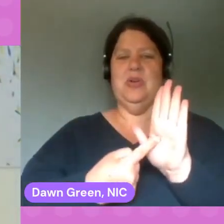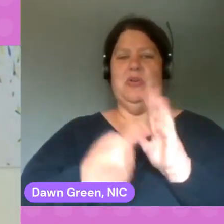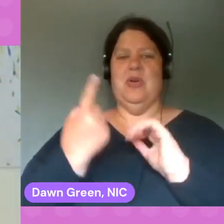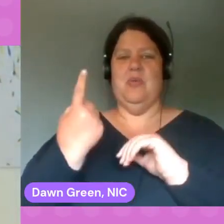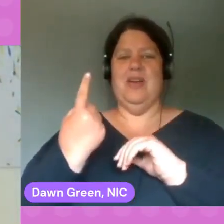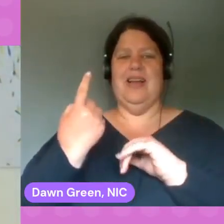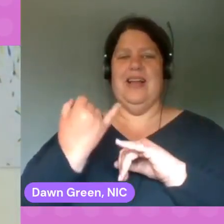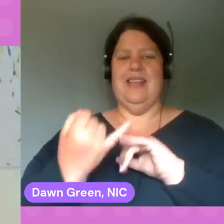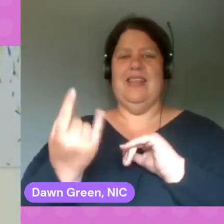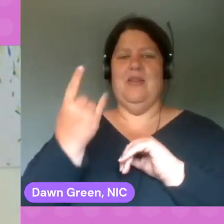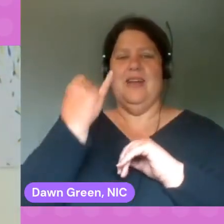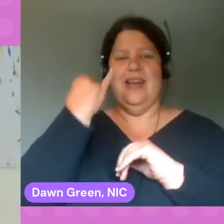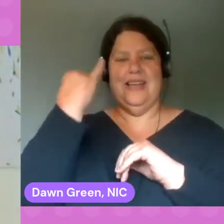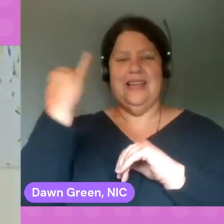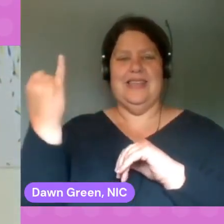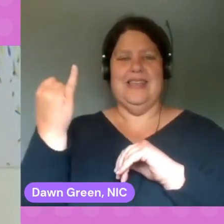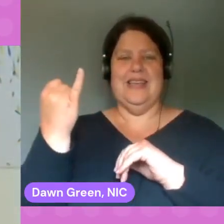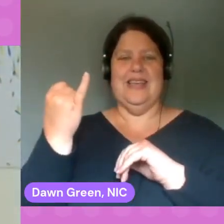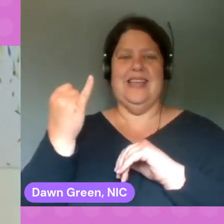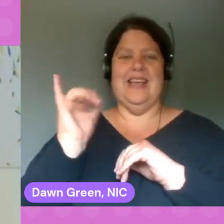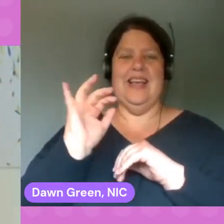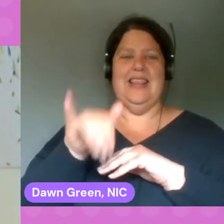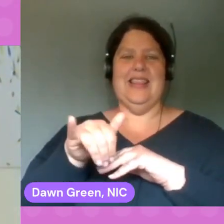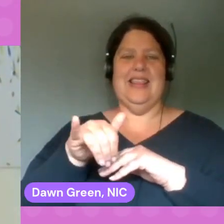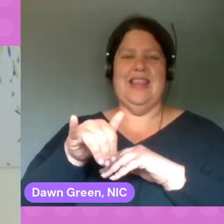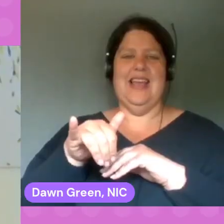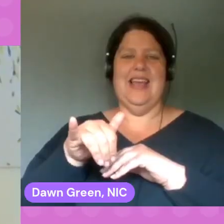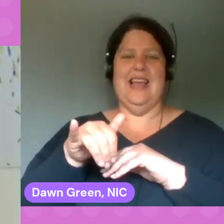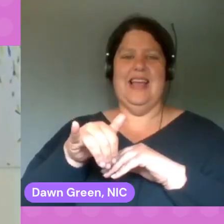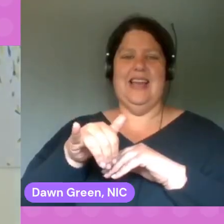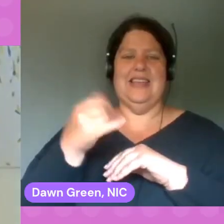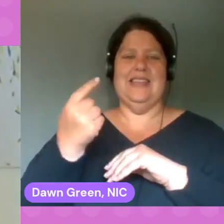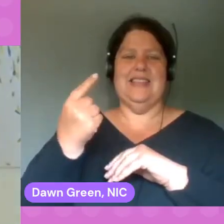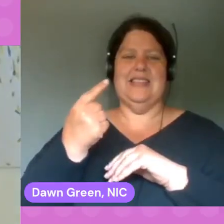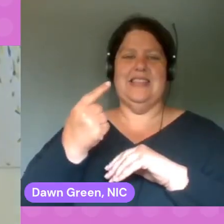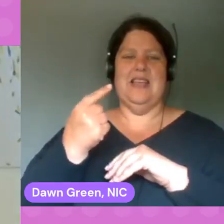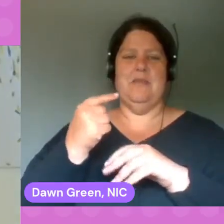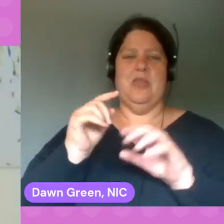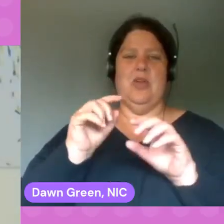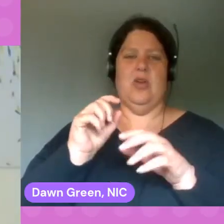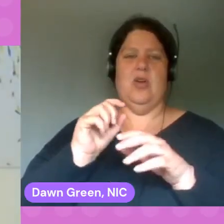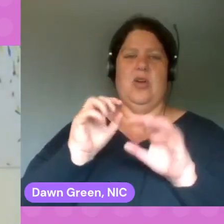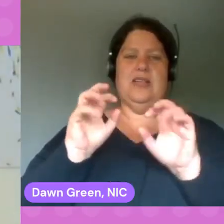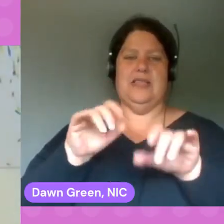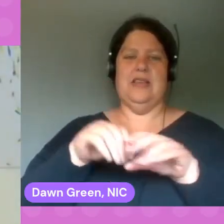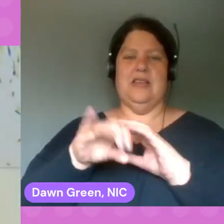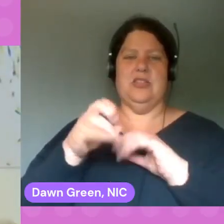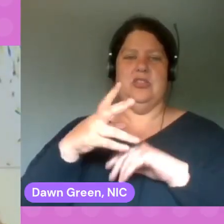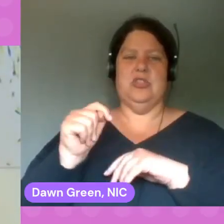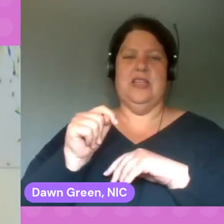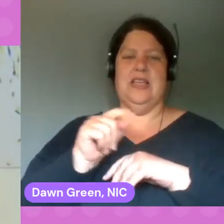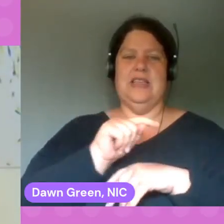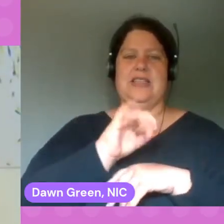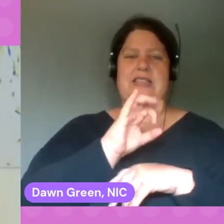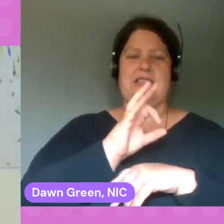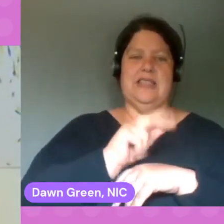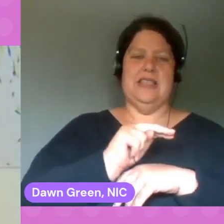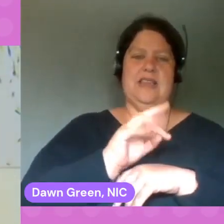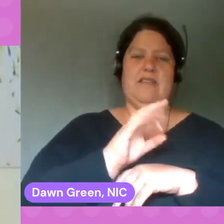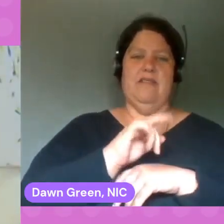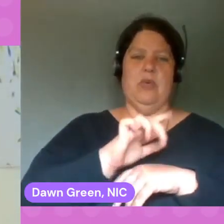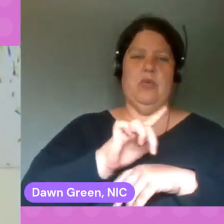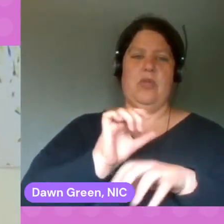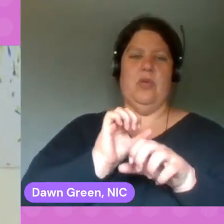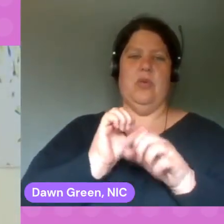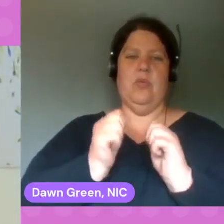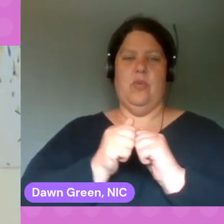last idea is this combination that somebody wrote in the chat of combining tinfoil rollers with